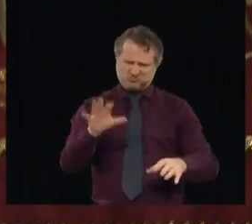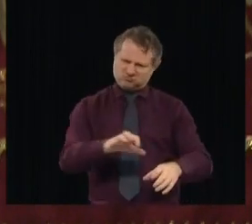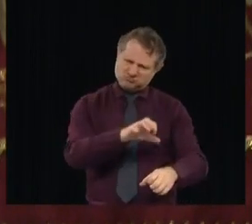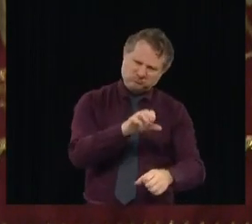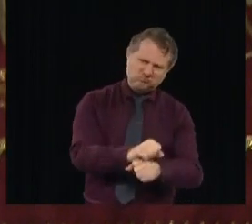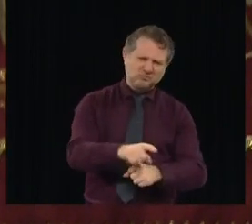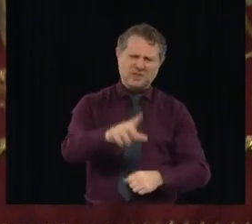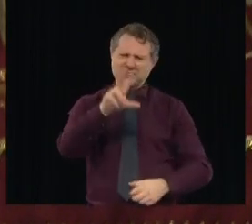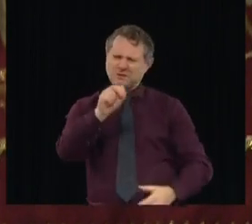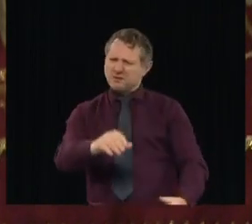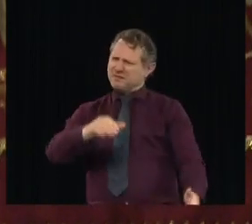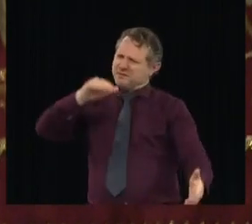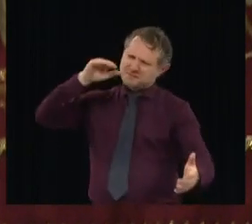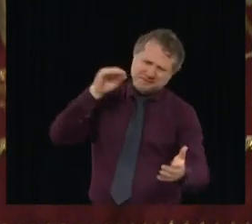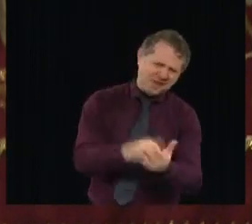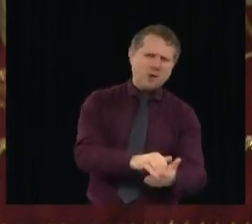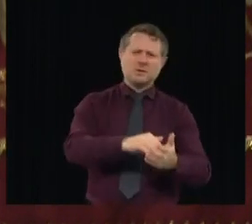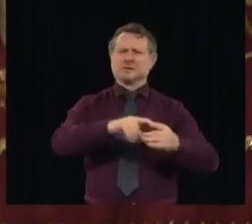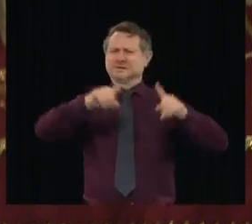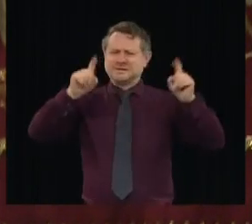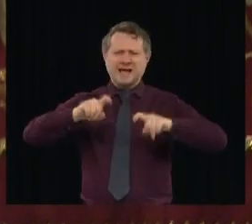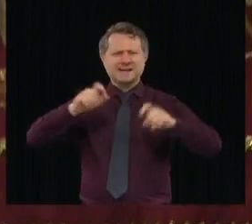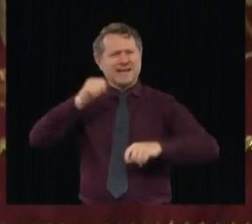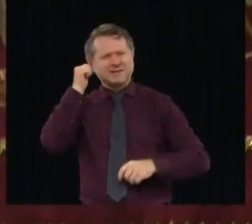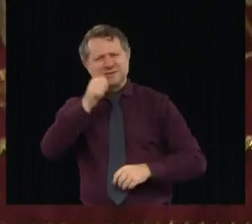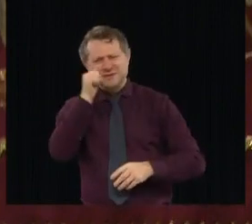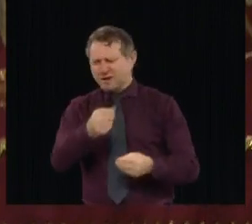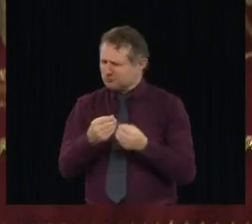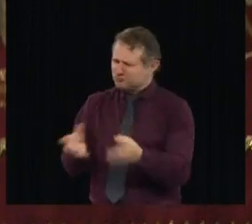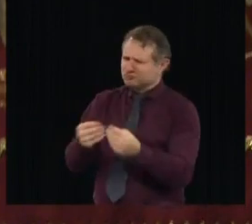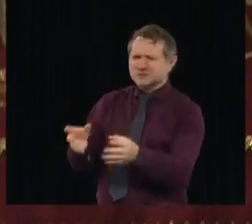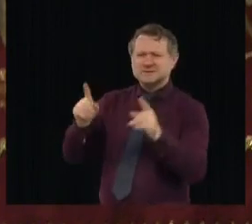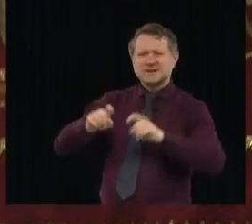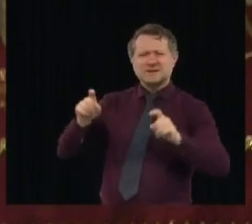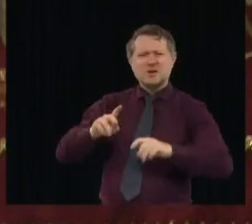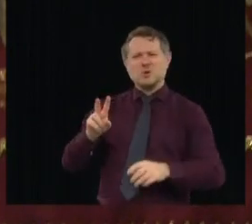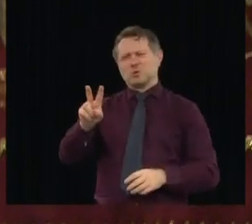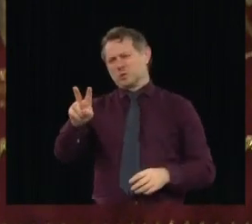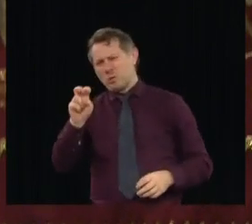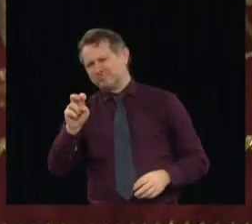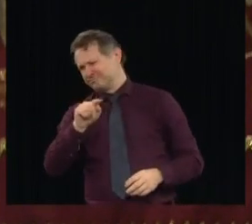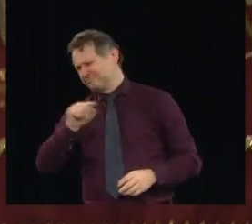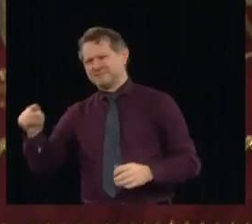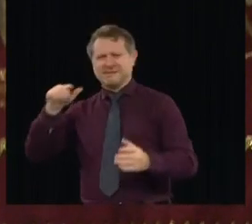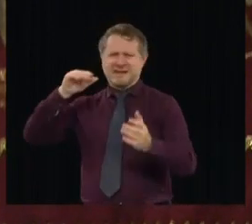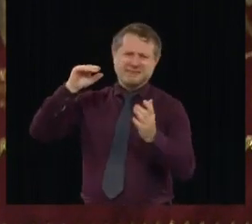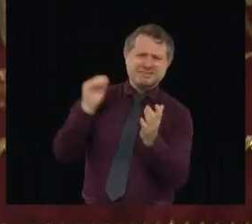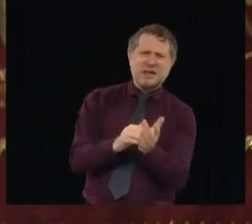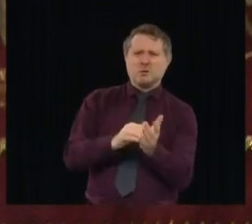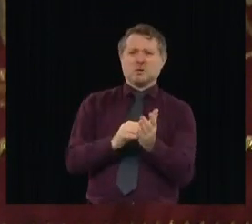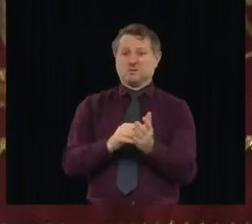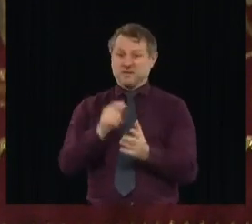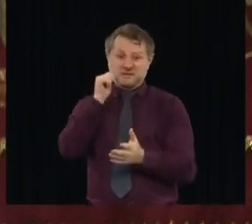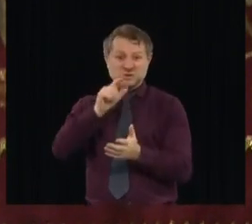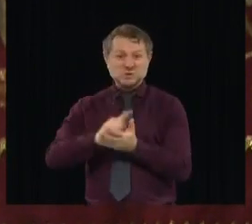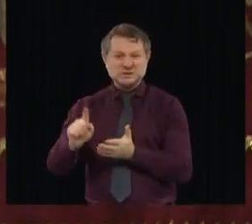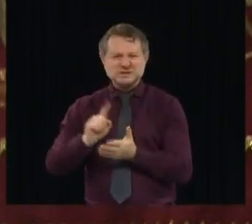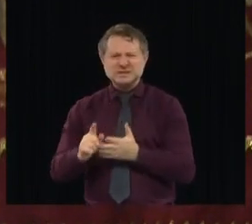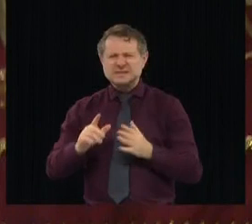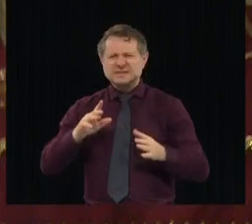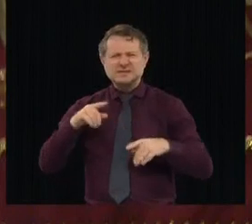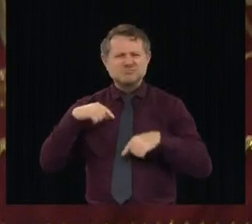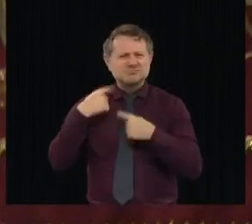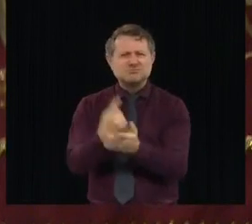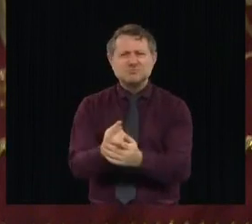So that's 210,000 tests a week that we have now secured that'll just be dedicated to going to this nursing home issue. On the